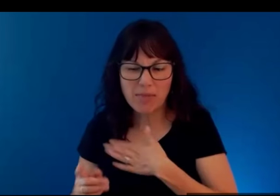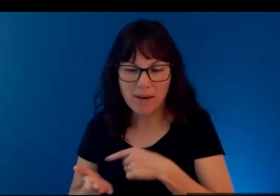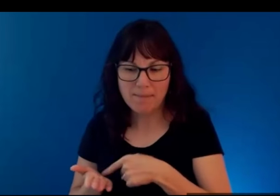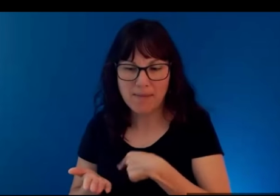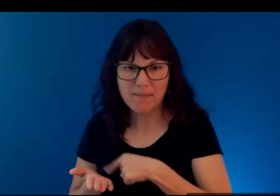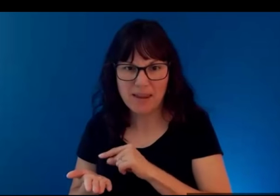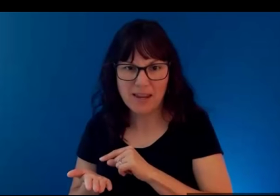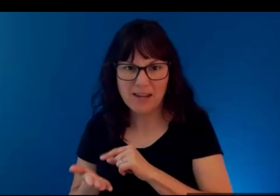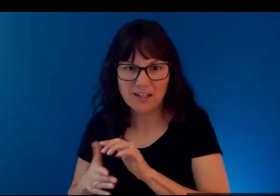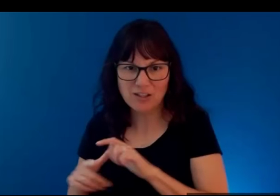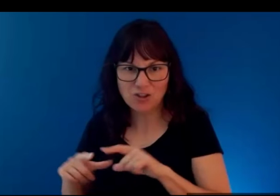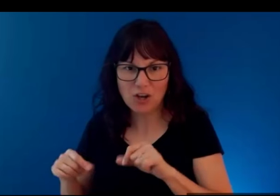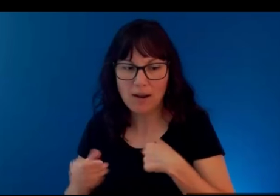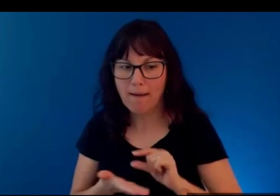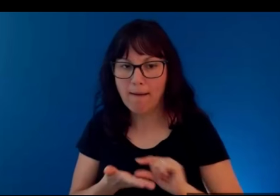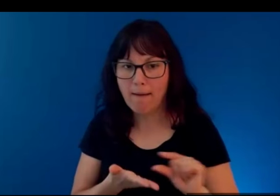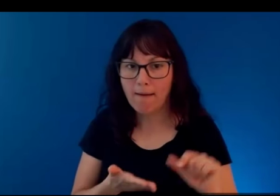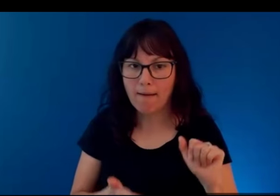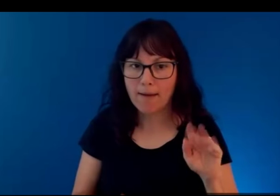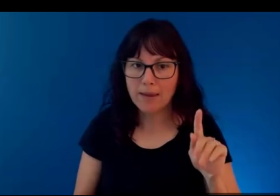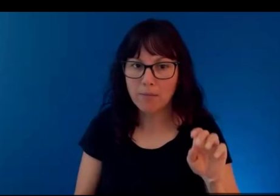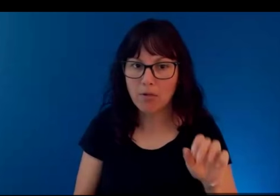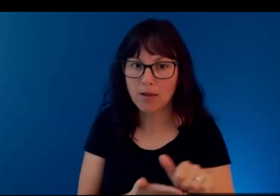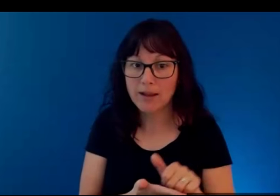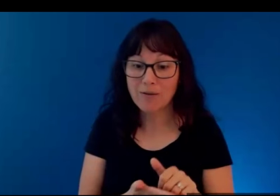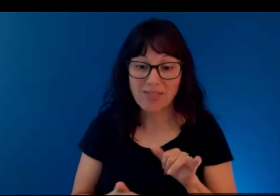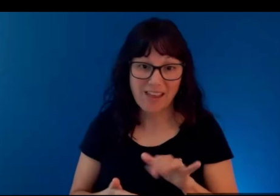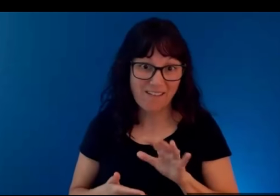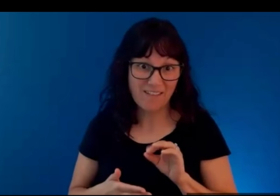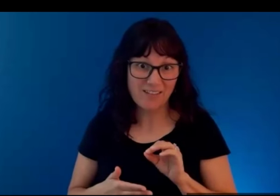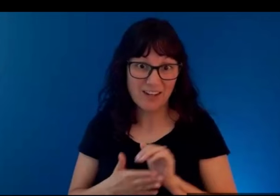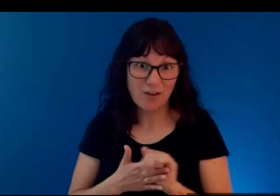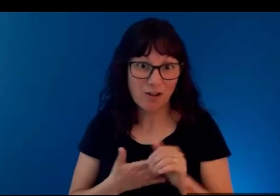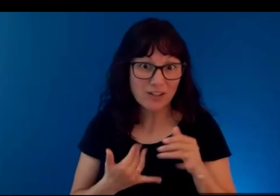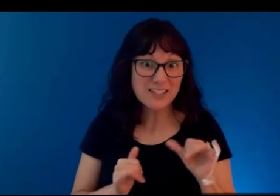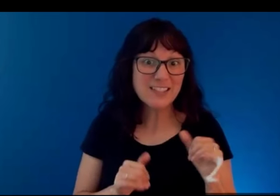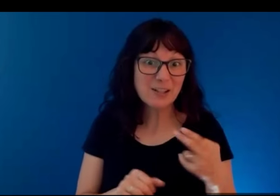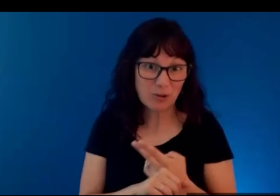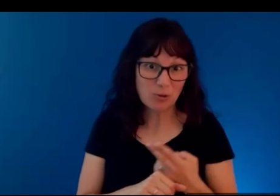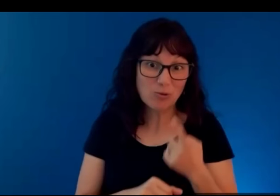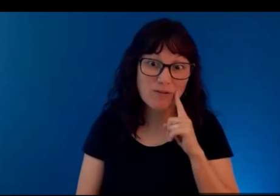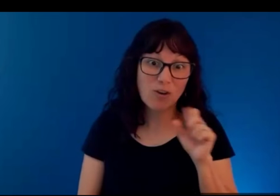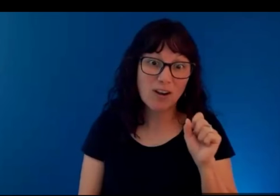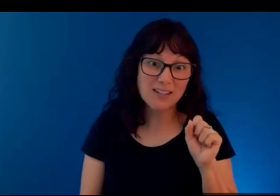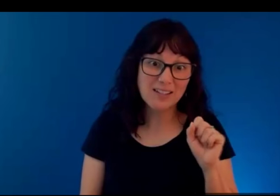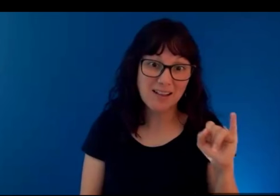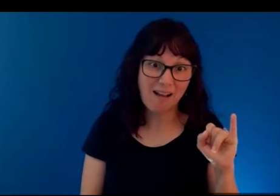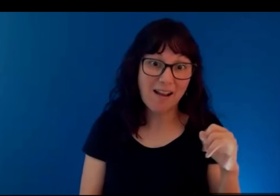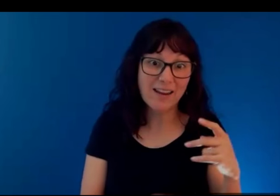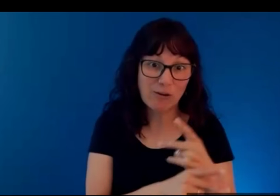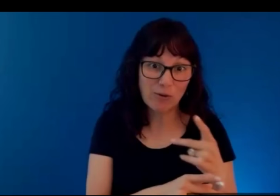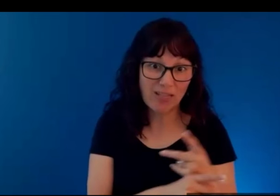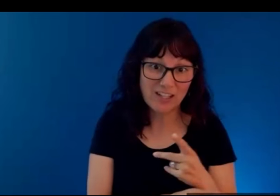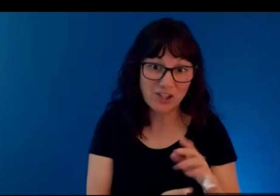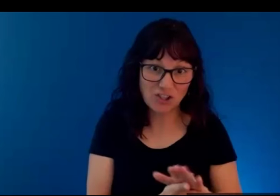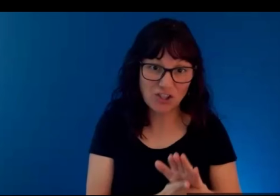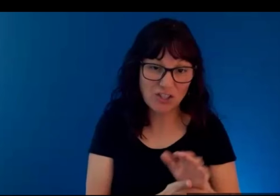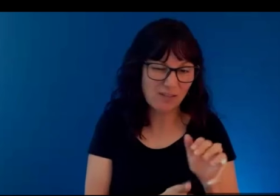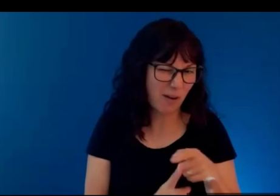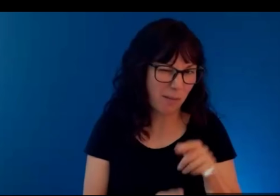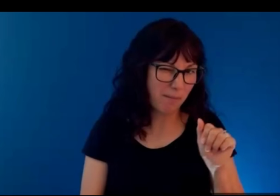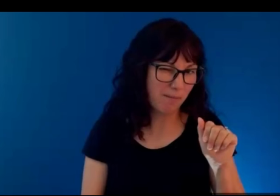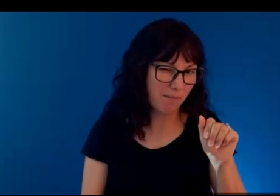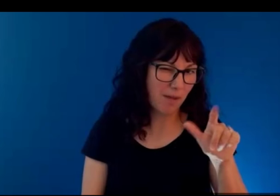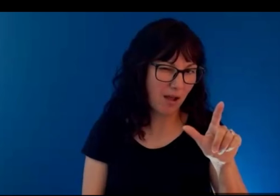my ABLE account, that $50 is still going to be used on that SSI calculation sheet that Aleda showed